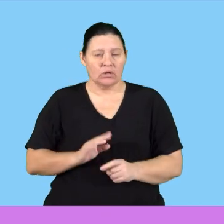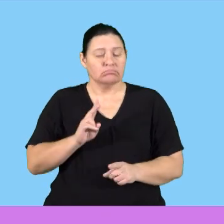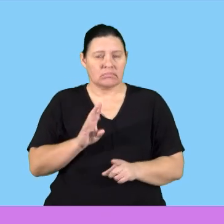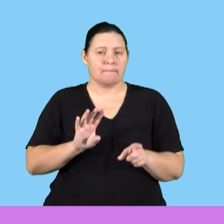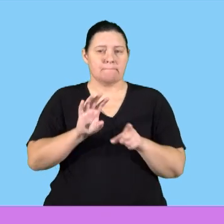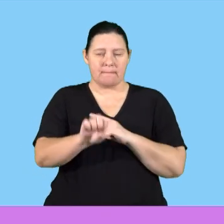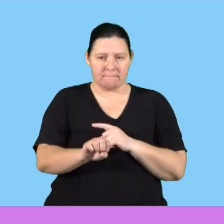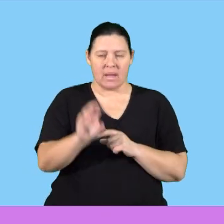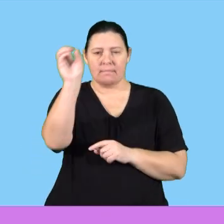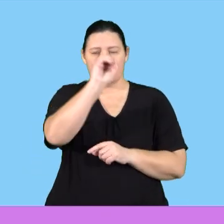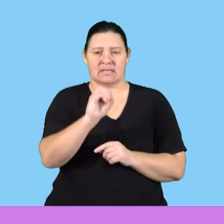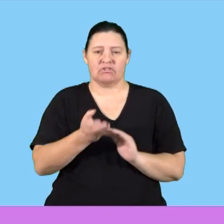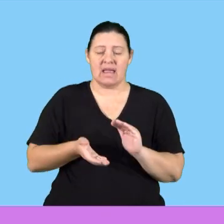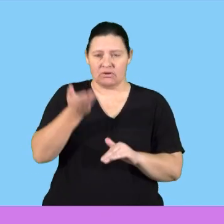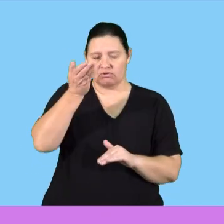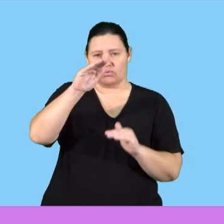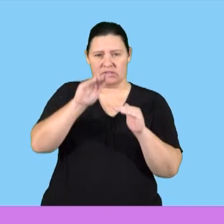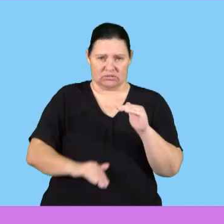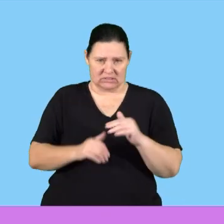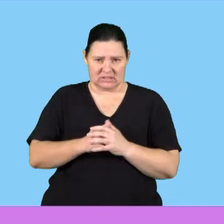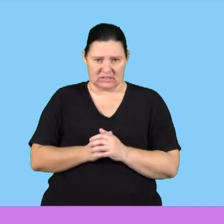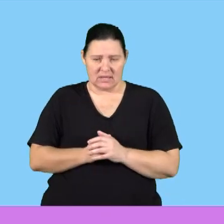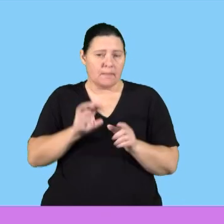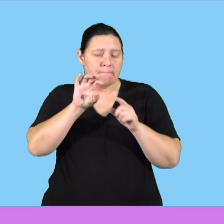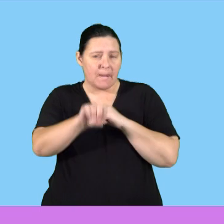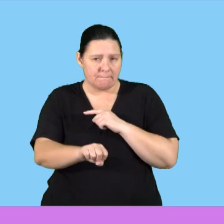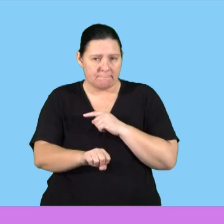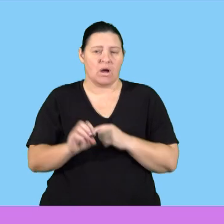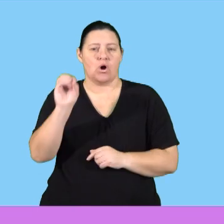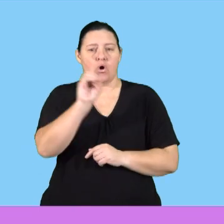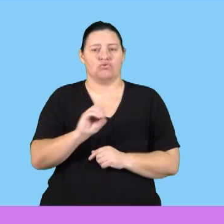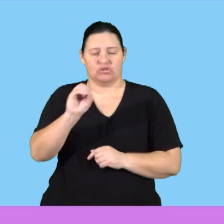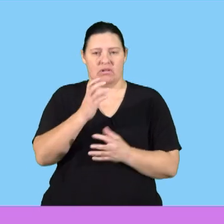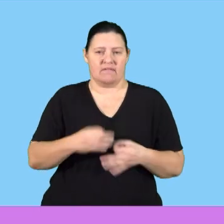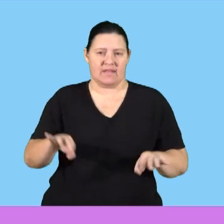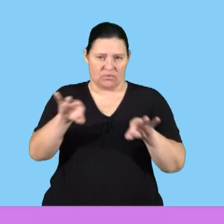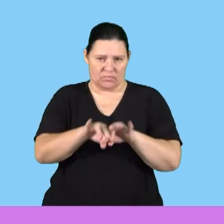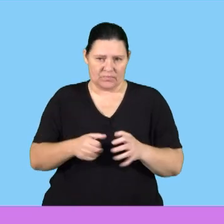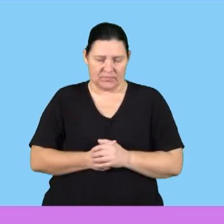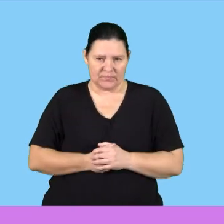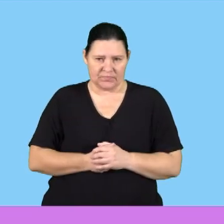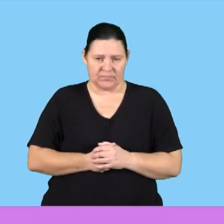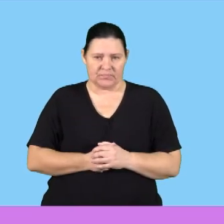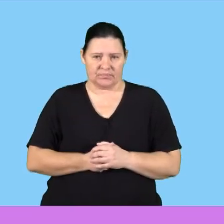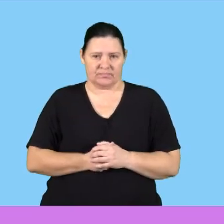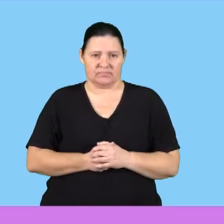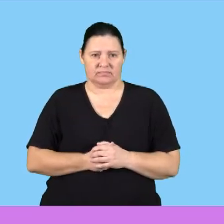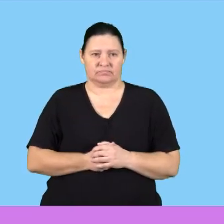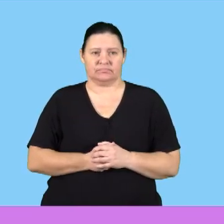to determine the percentage increase or decrease, and to determine the original value.